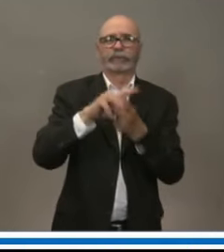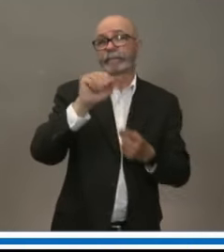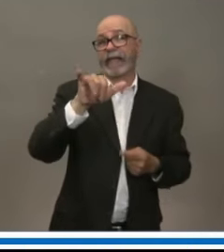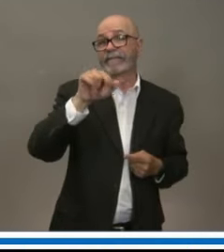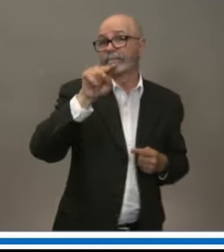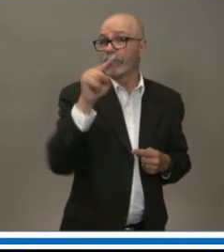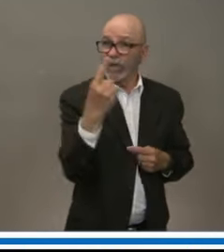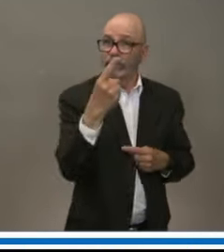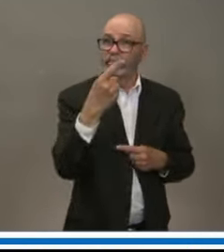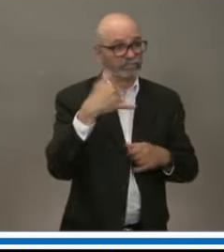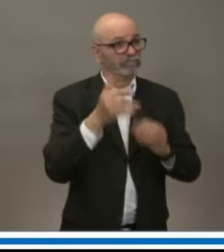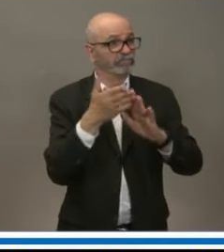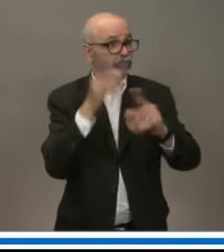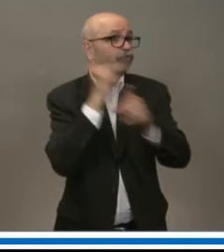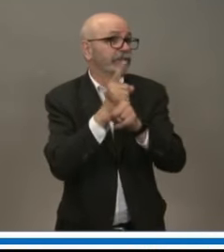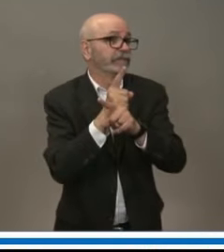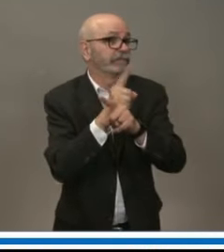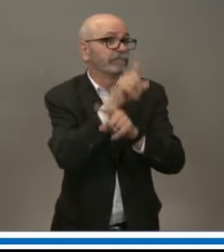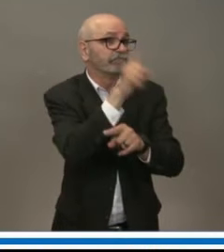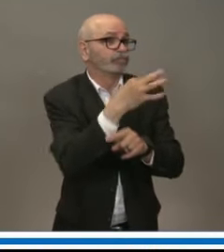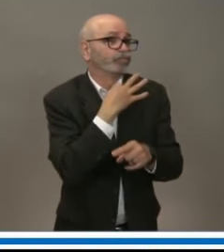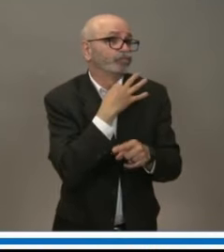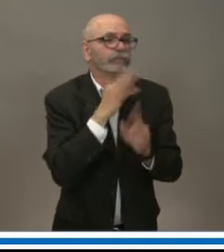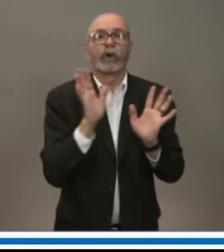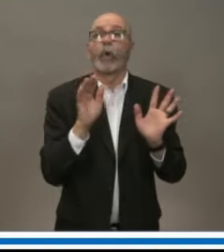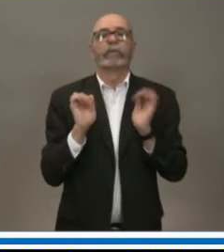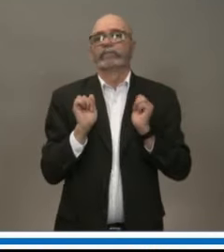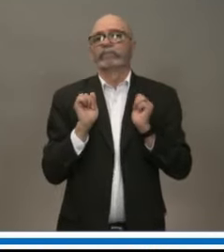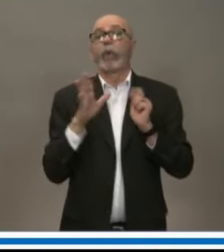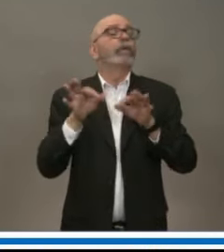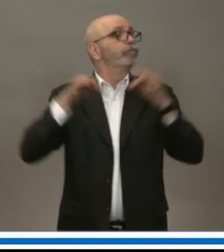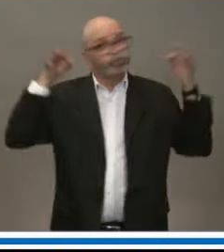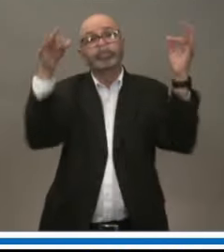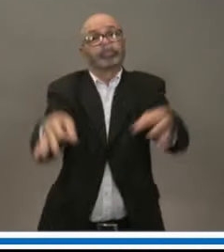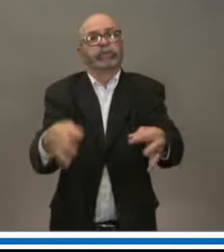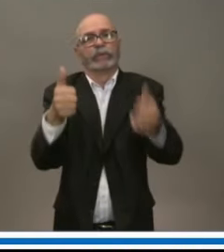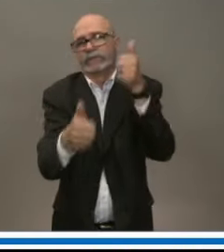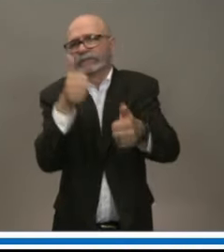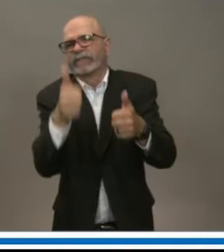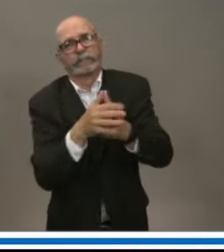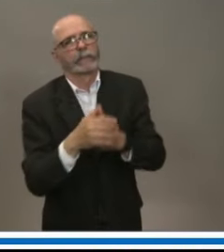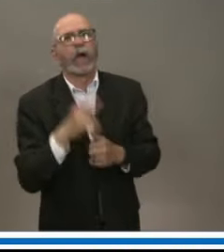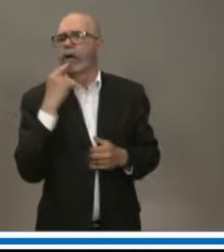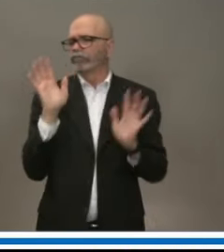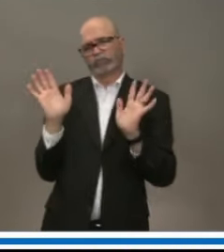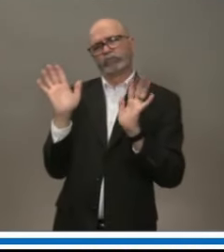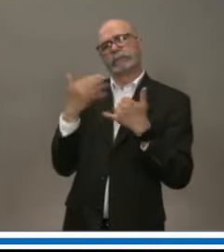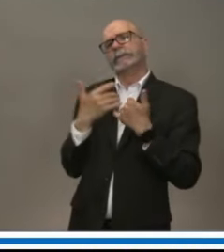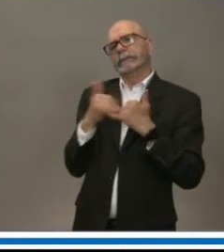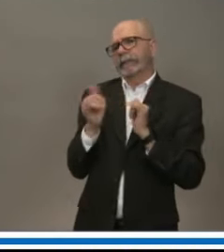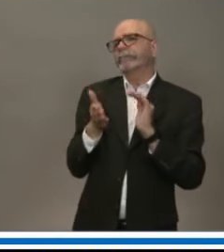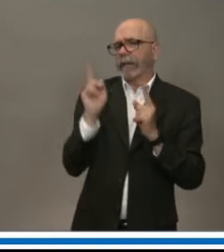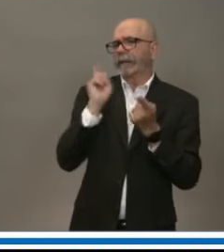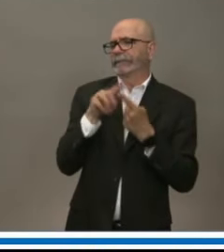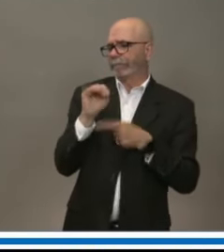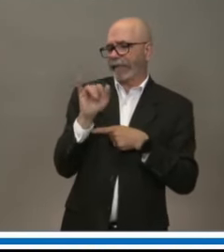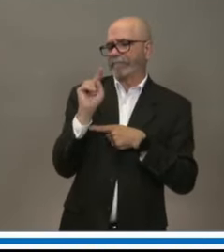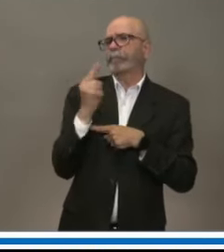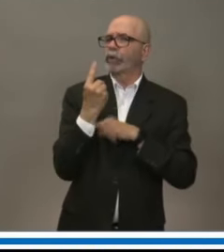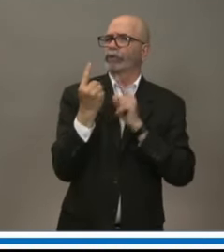province considering looking into extending that delay? It is still to May 1st, and we haven't looked at extending